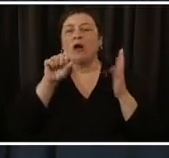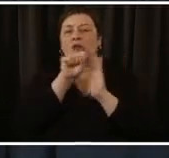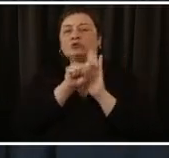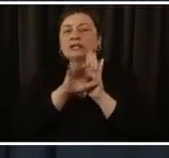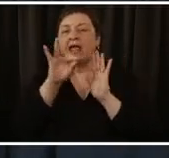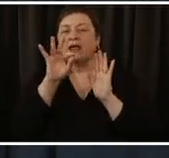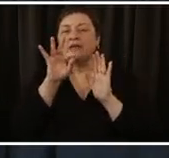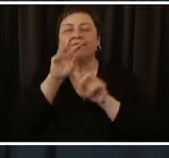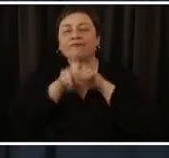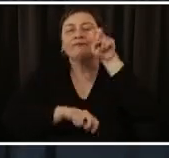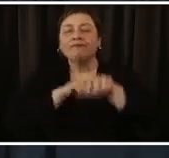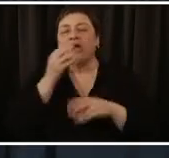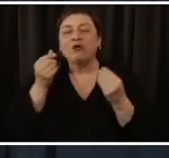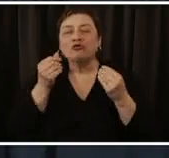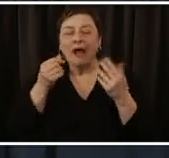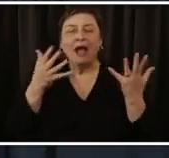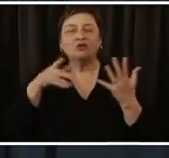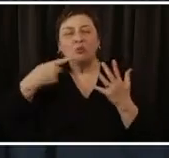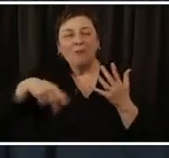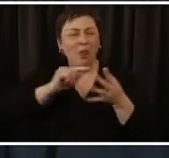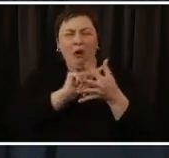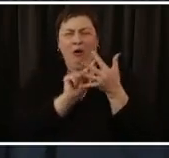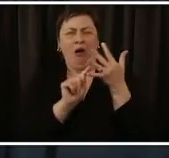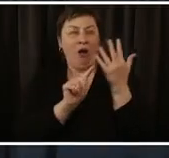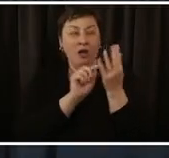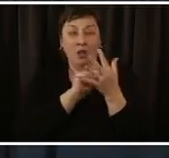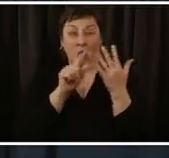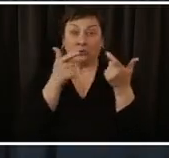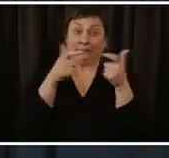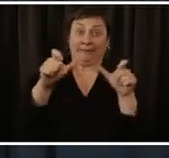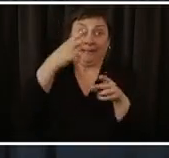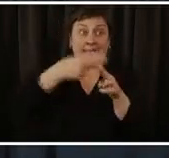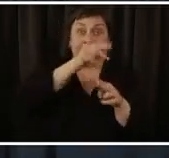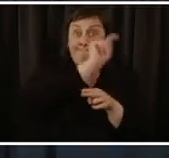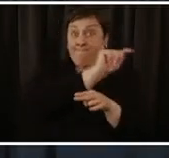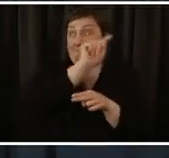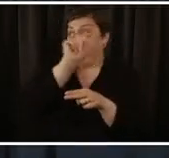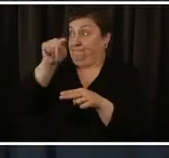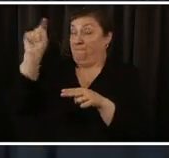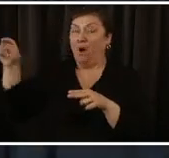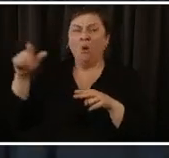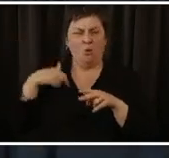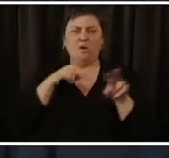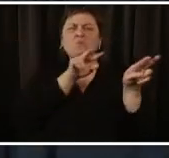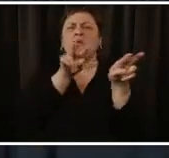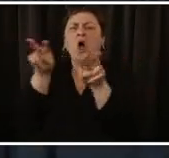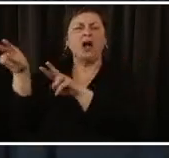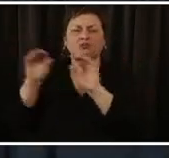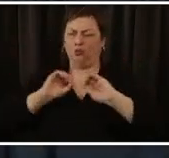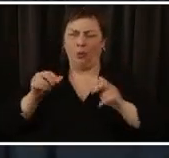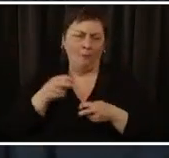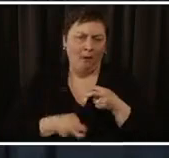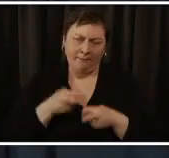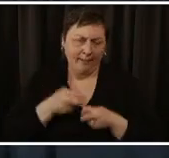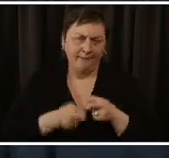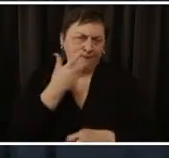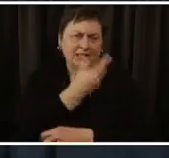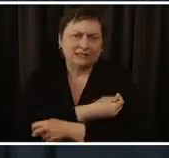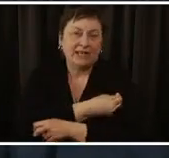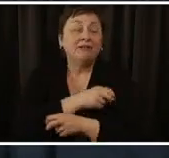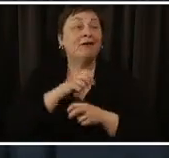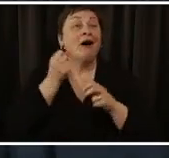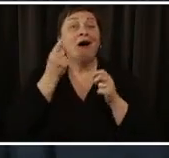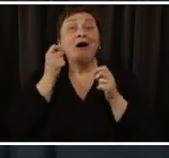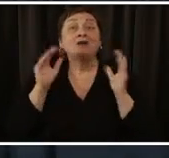high level of medical supervision. And there's been no reports of any issues with those sites. With the other 1,400 partners in getting the vaccine